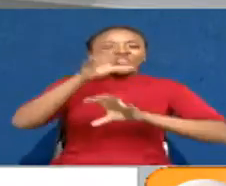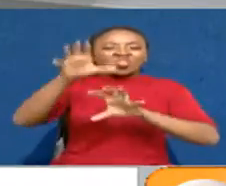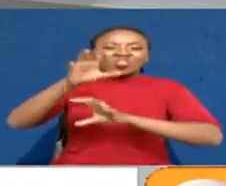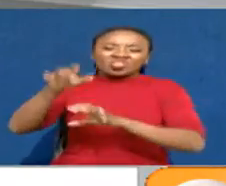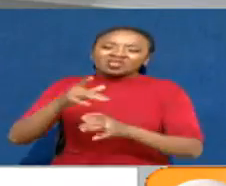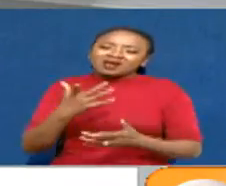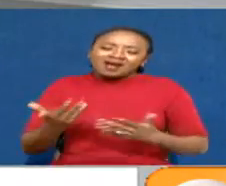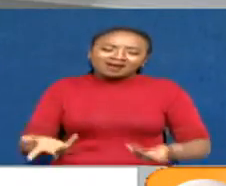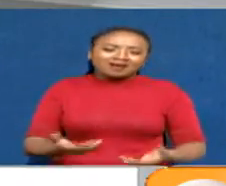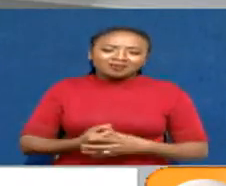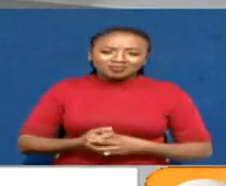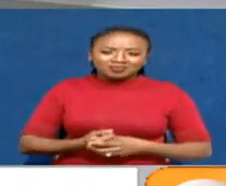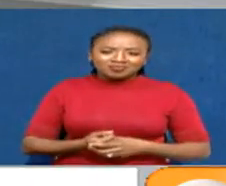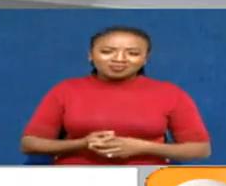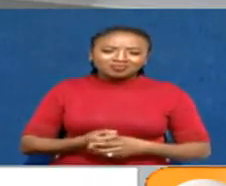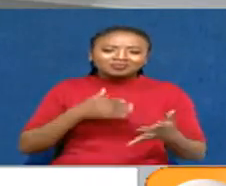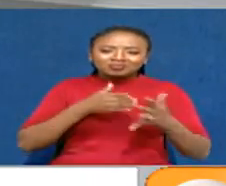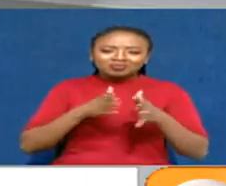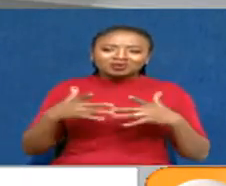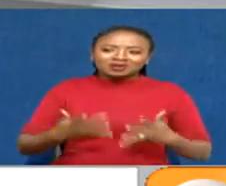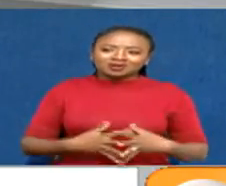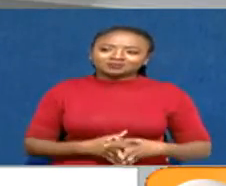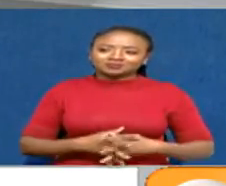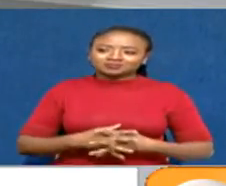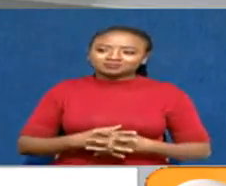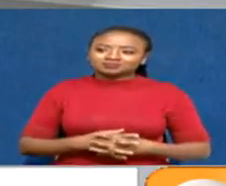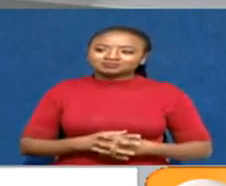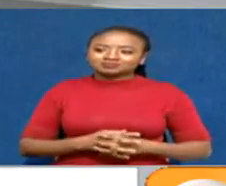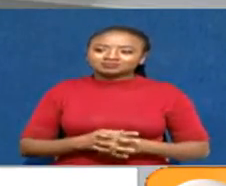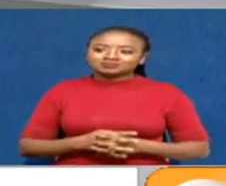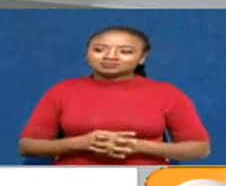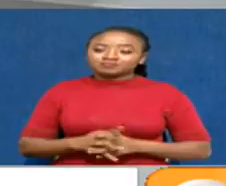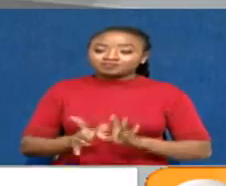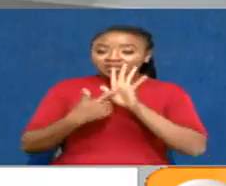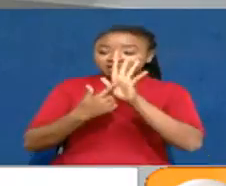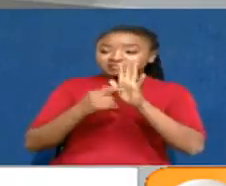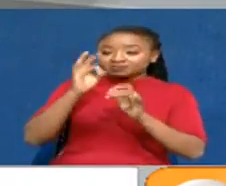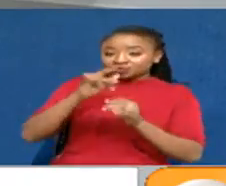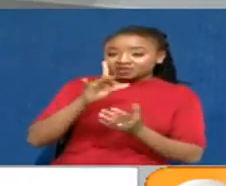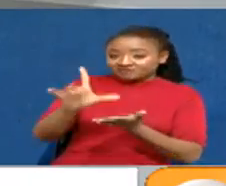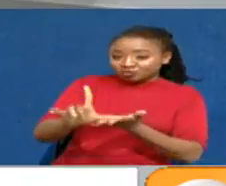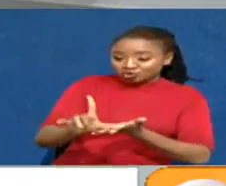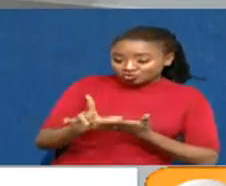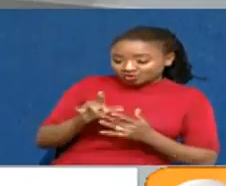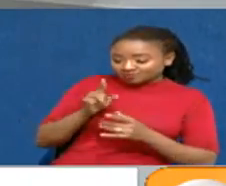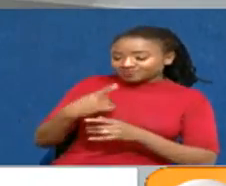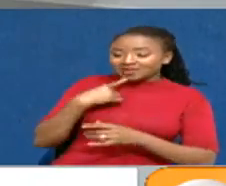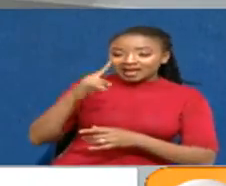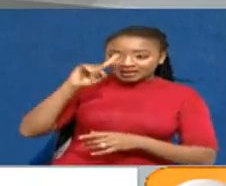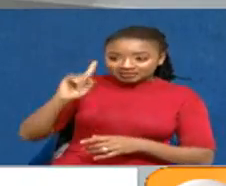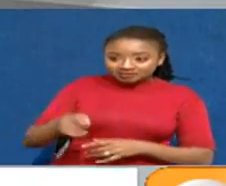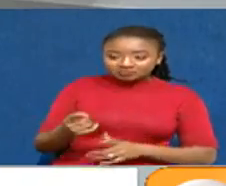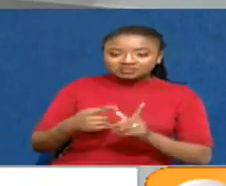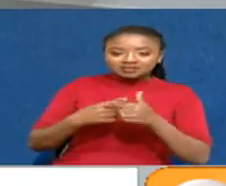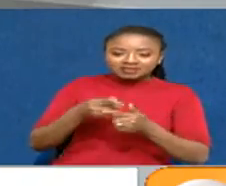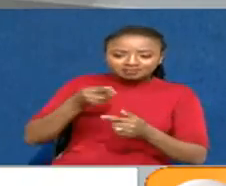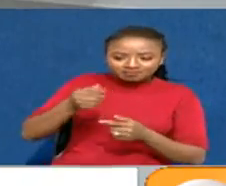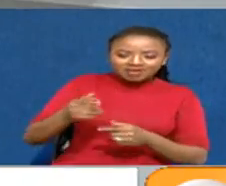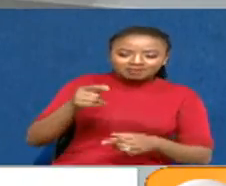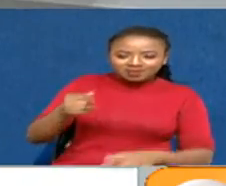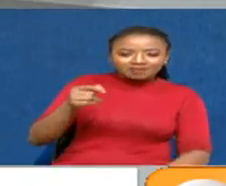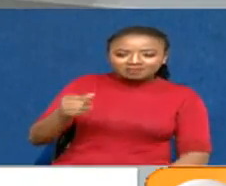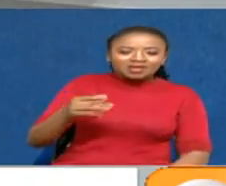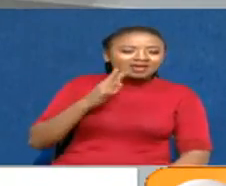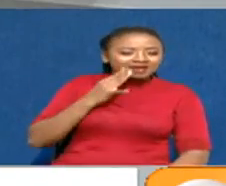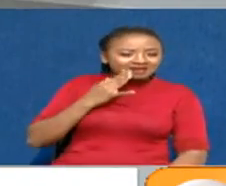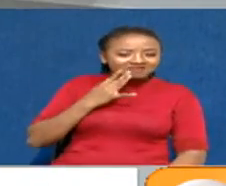because they couldn't pay 1,000 shillings, 5,000 shillings? Trevor, if you borrow 100,000 shillings and you pay it every time on time,